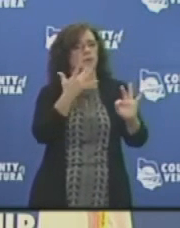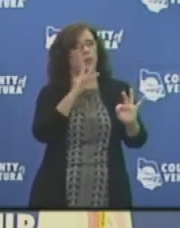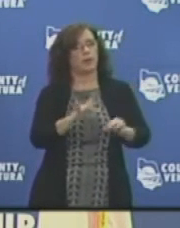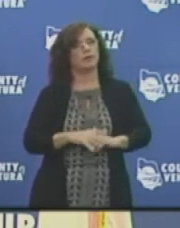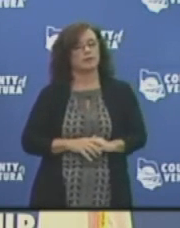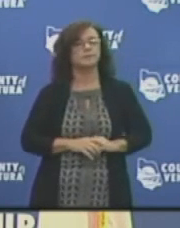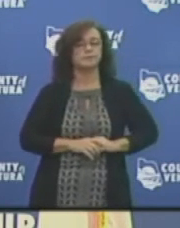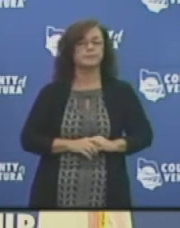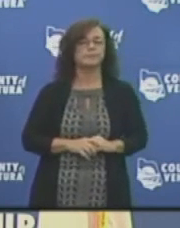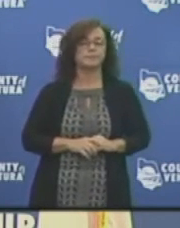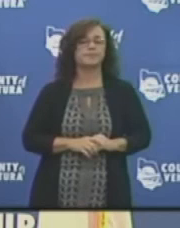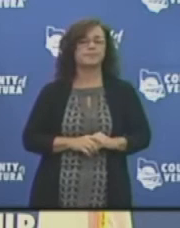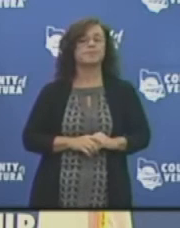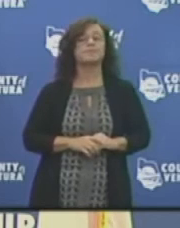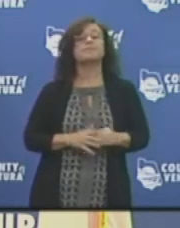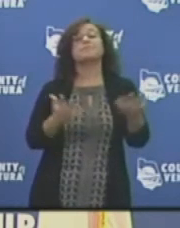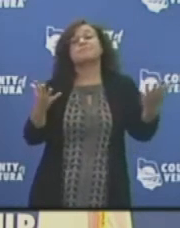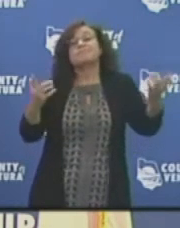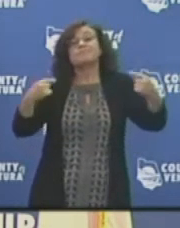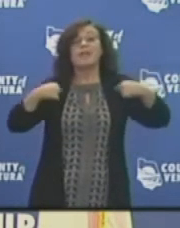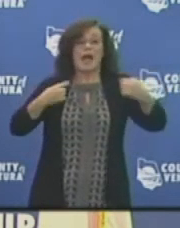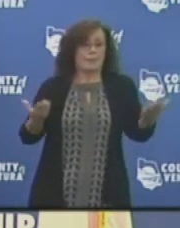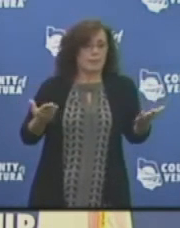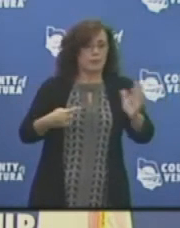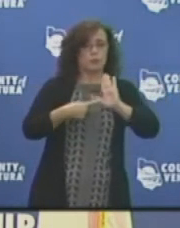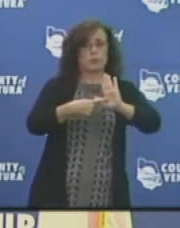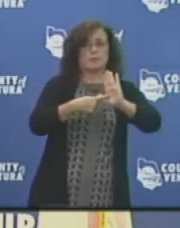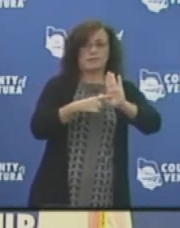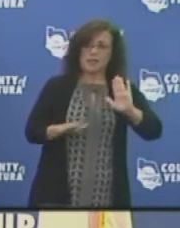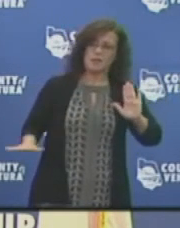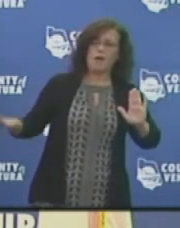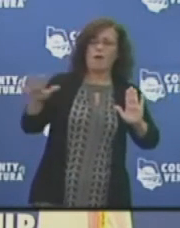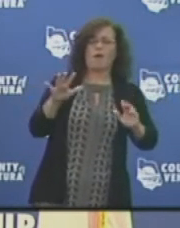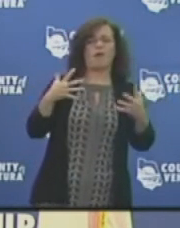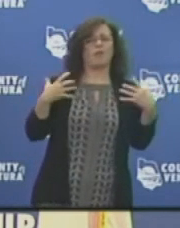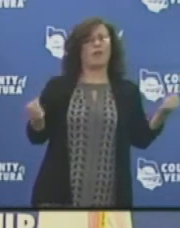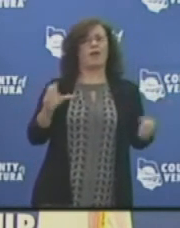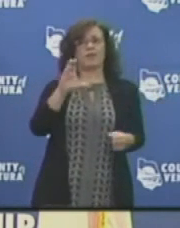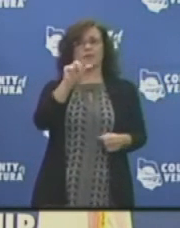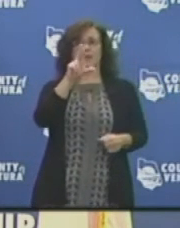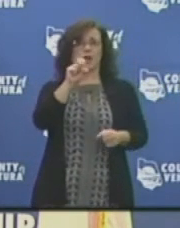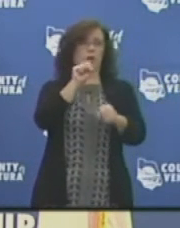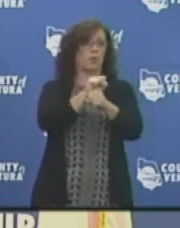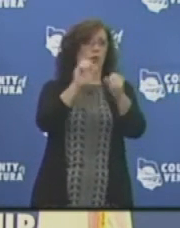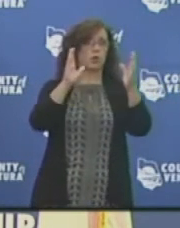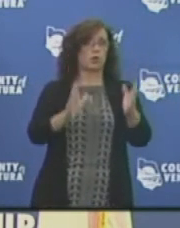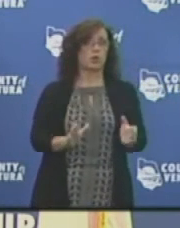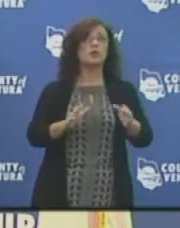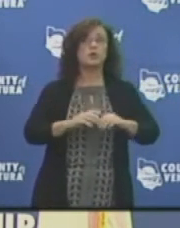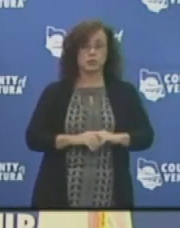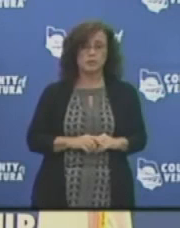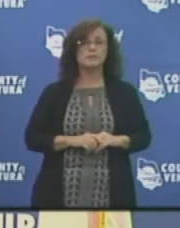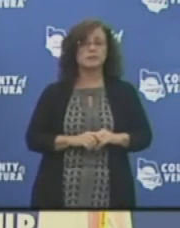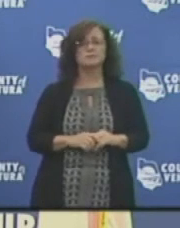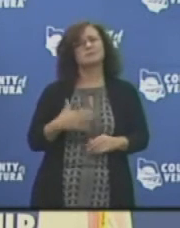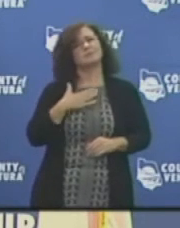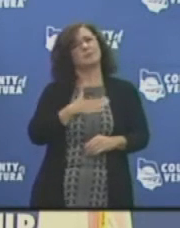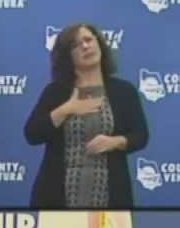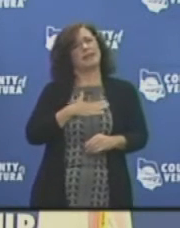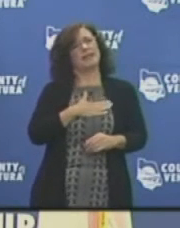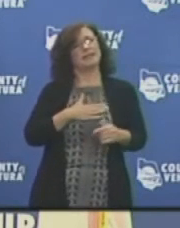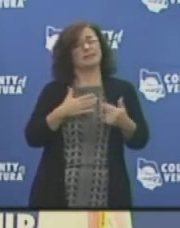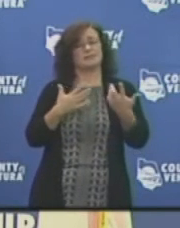So on behalf of healthcare workers, I'd just like to again ask that you avoid